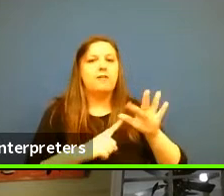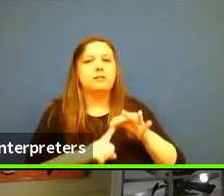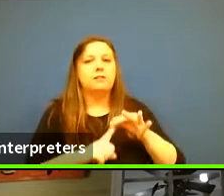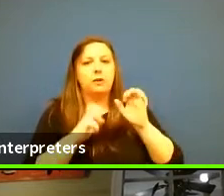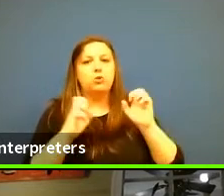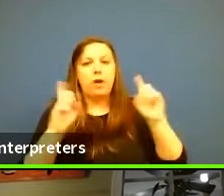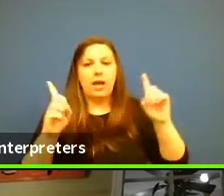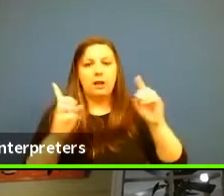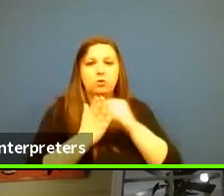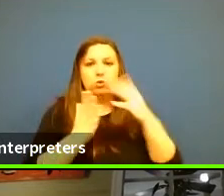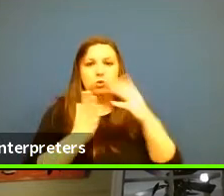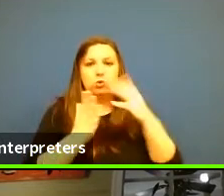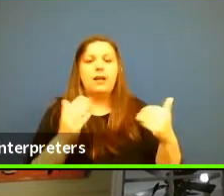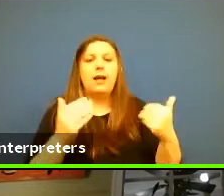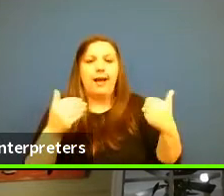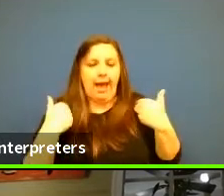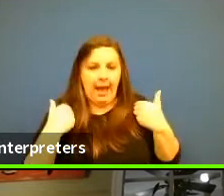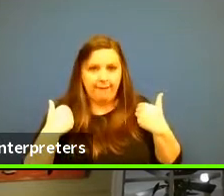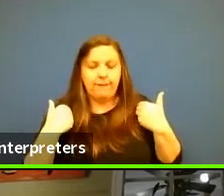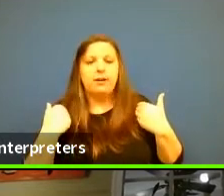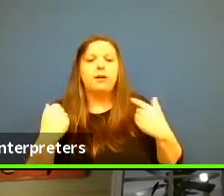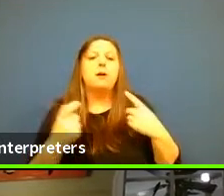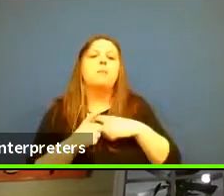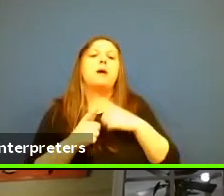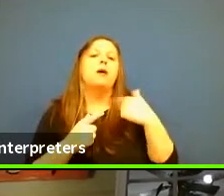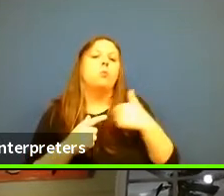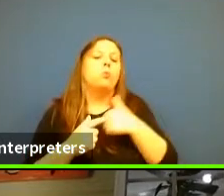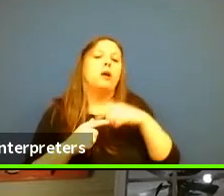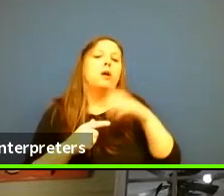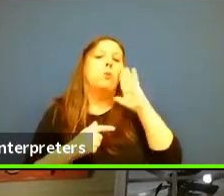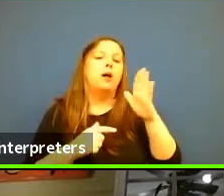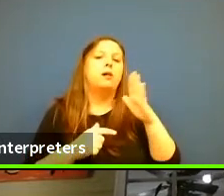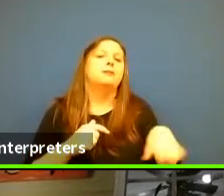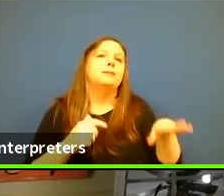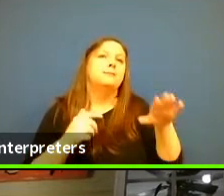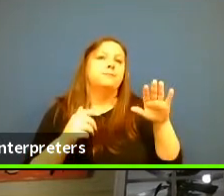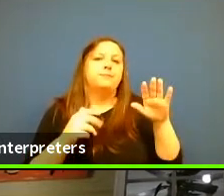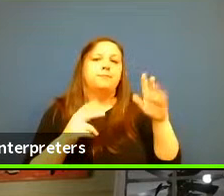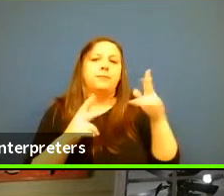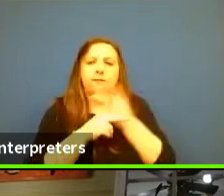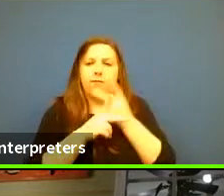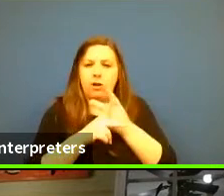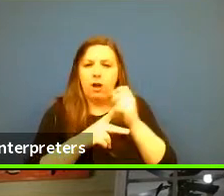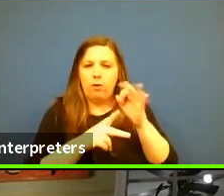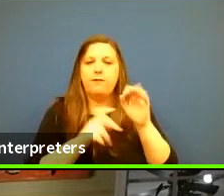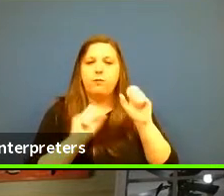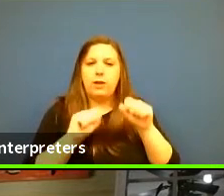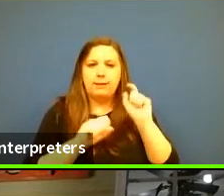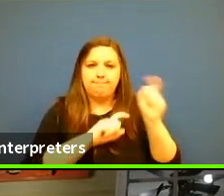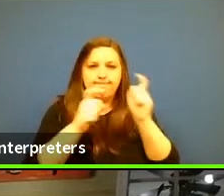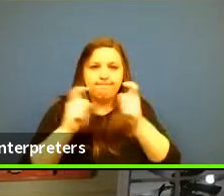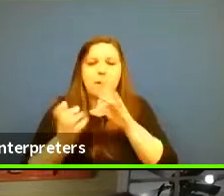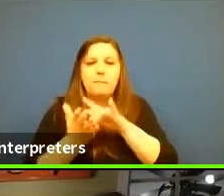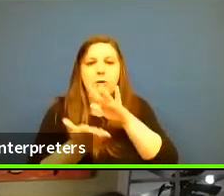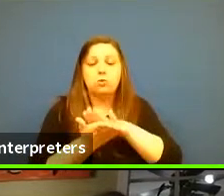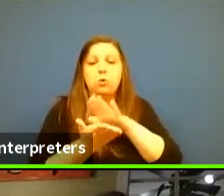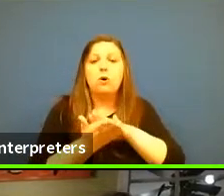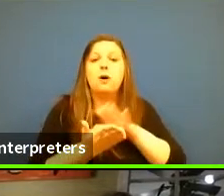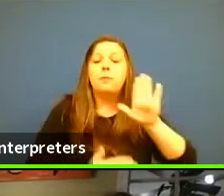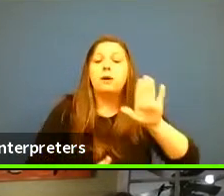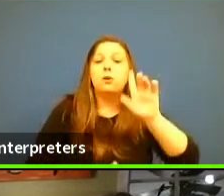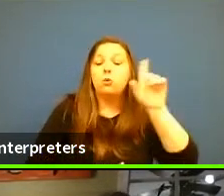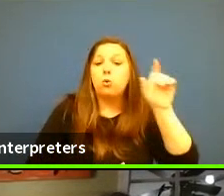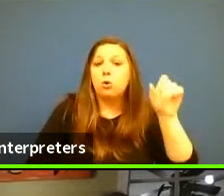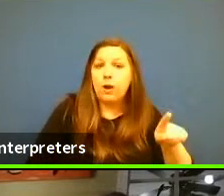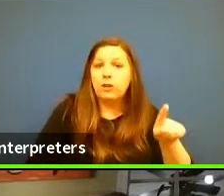dividers. And then we were going to look at the middle school. Mr. Davis, to answer your question, you can take these dividers with you.